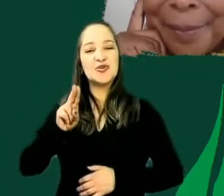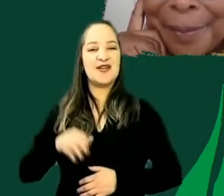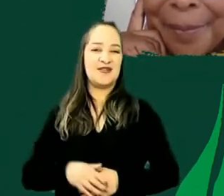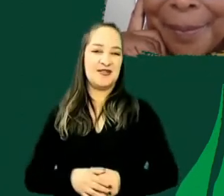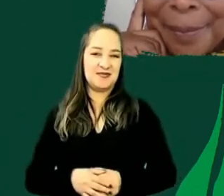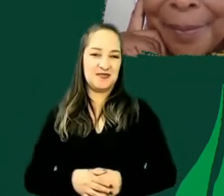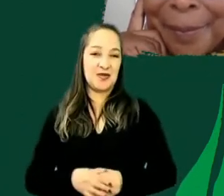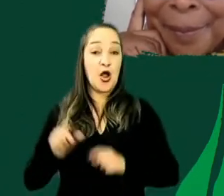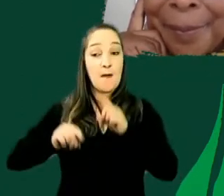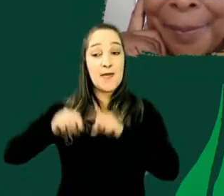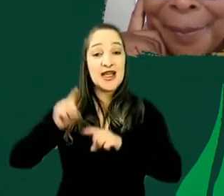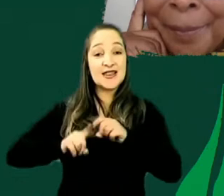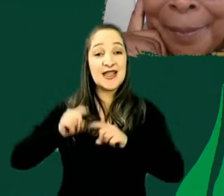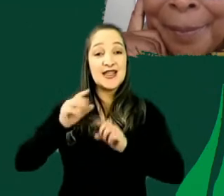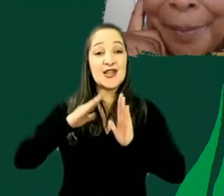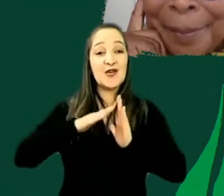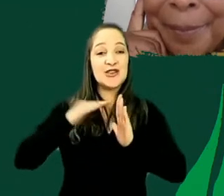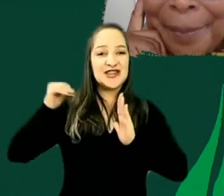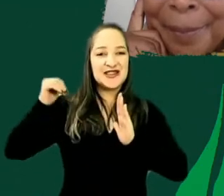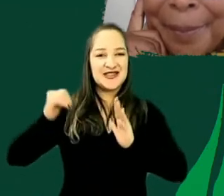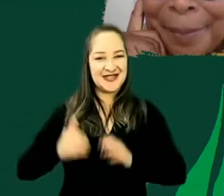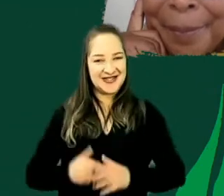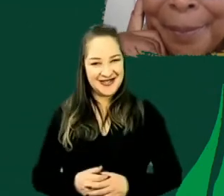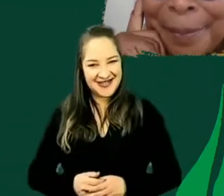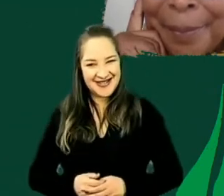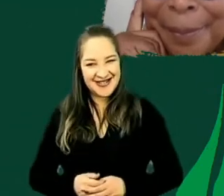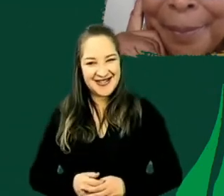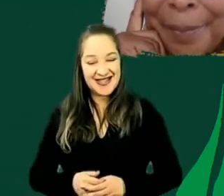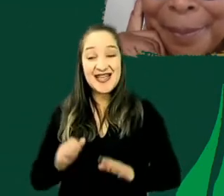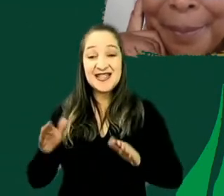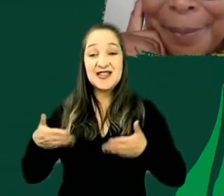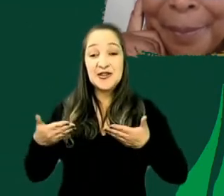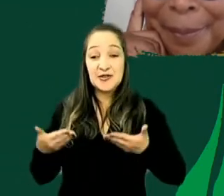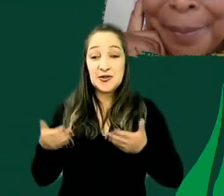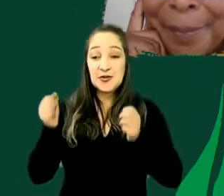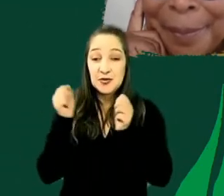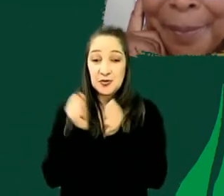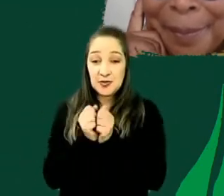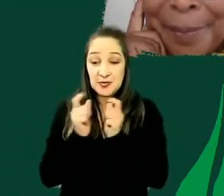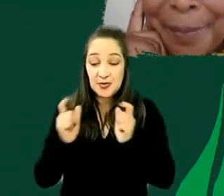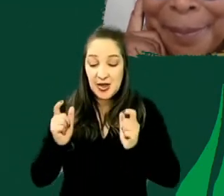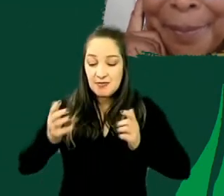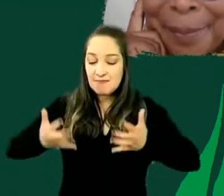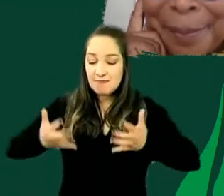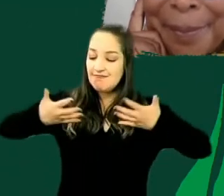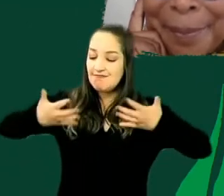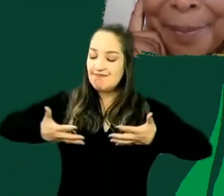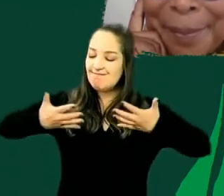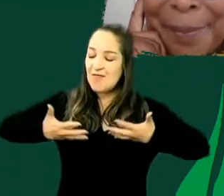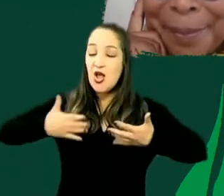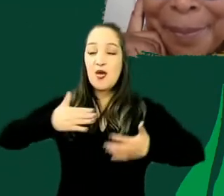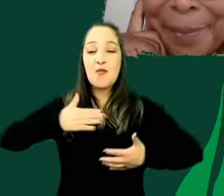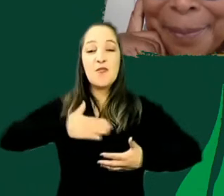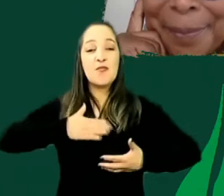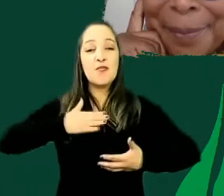an aesthetic element. So the greatest inspirations for